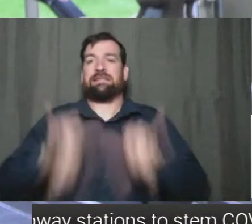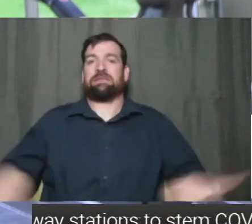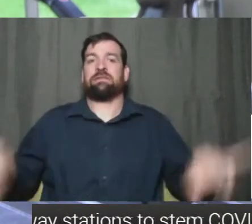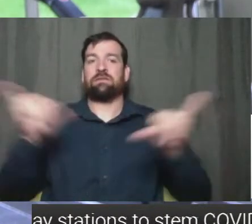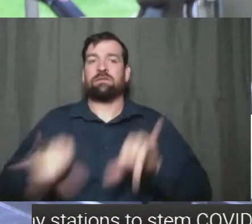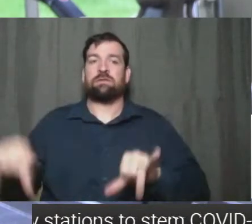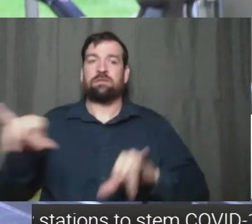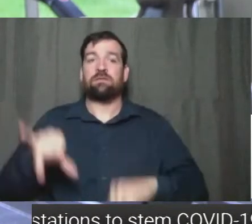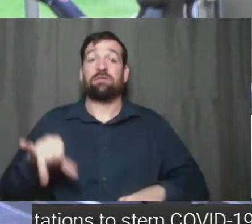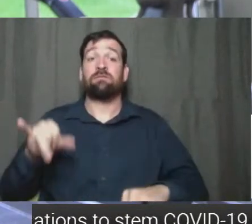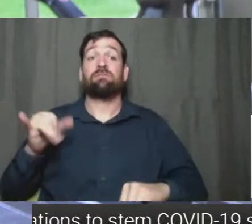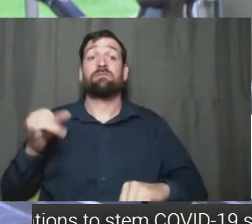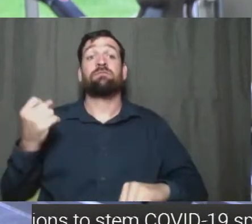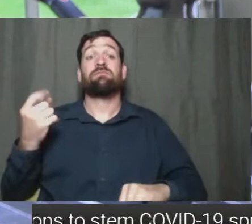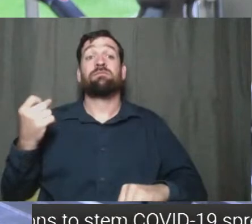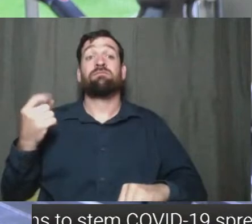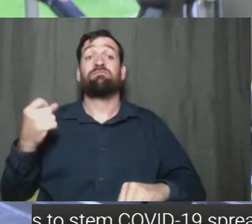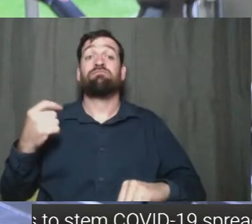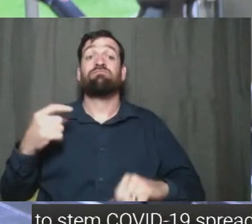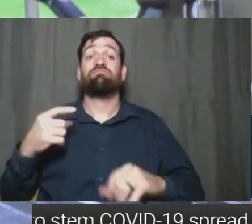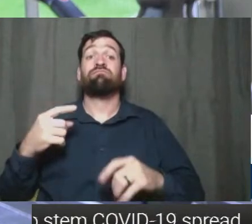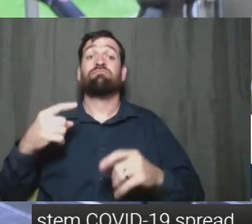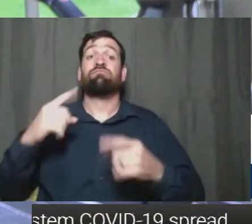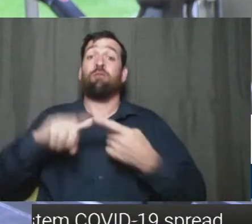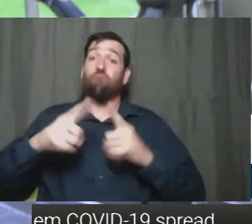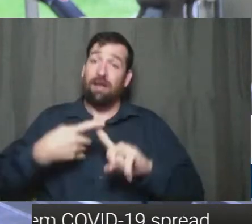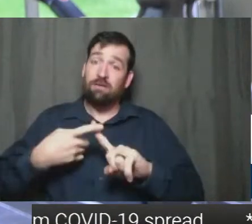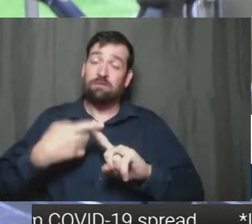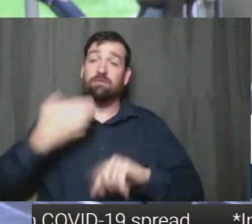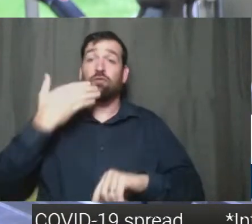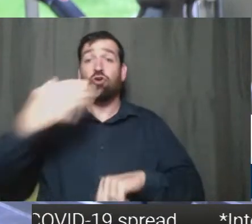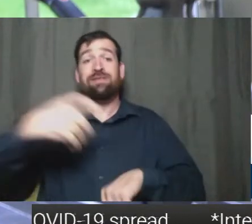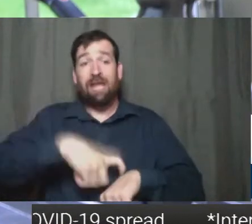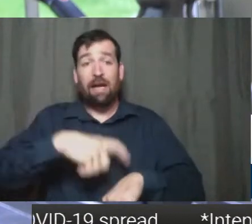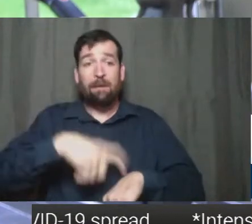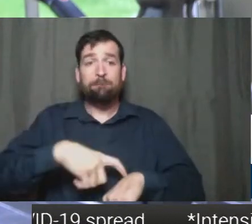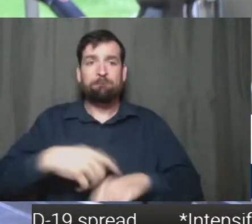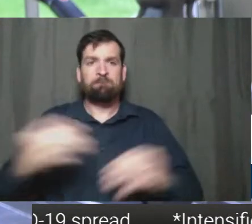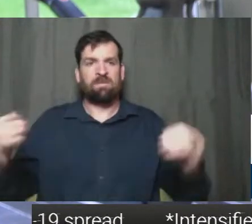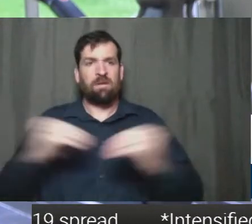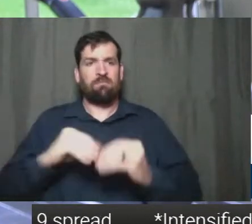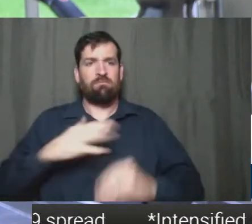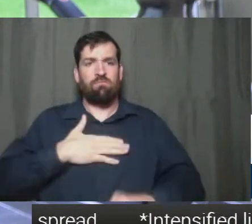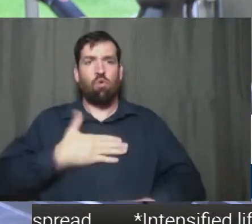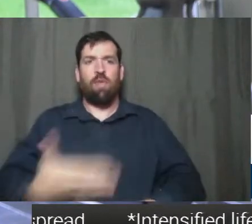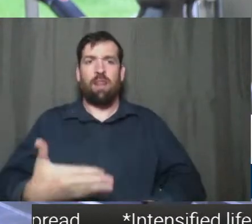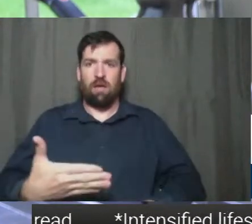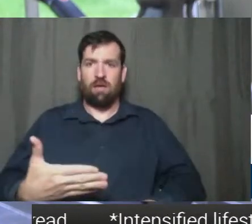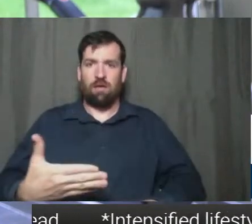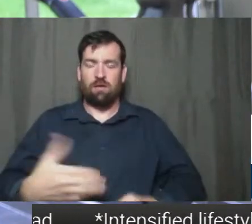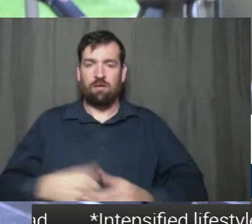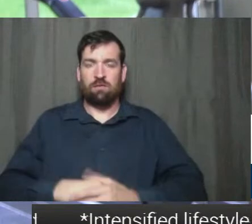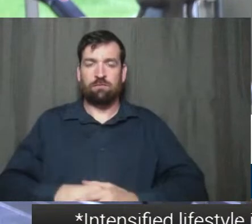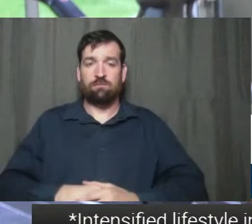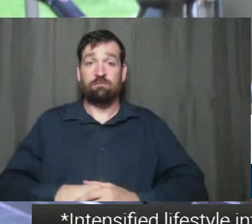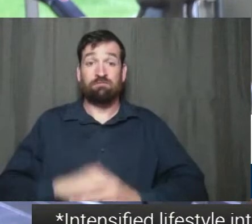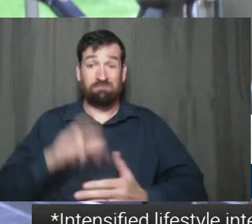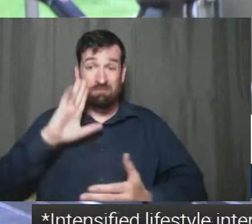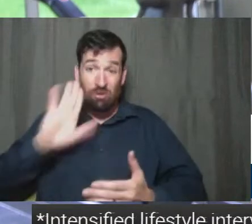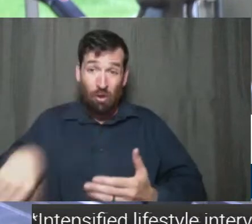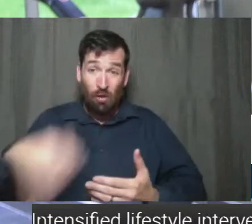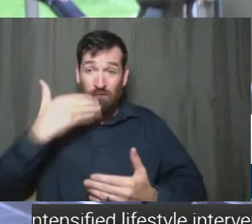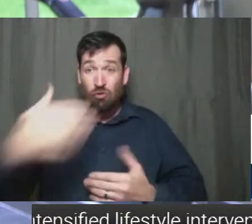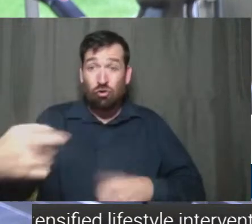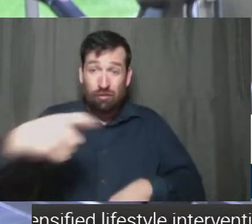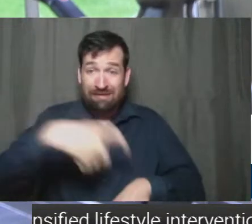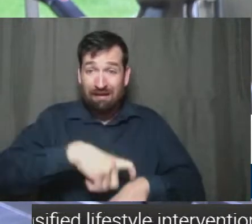hanging out with your friends, having a good time is something you're more willing to do consistently. So if you know you're going to have a good time with your friends after a